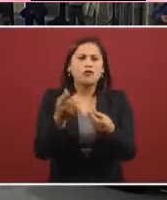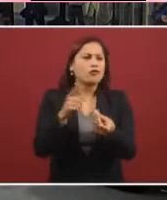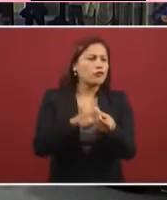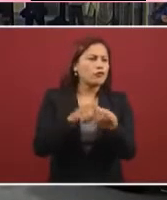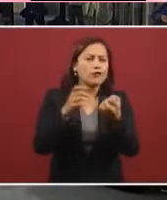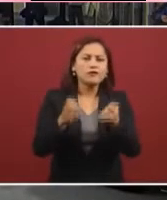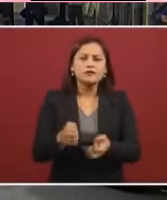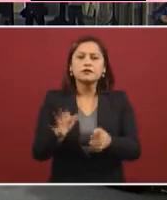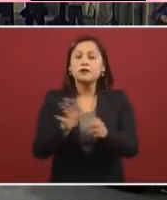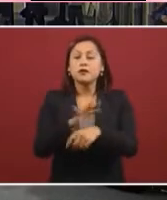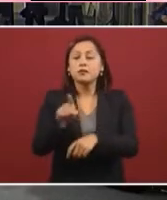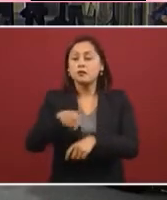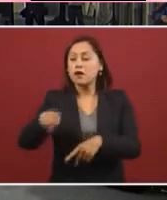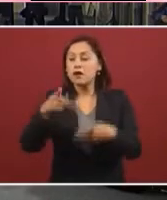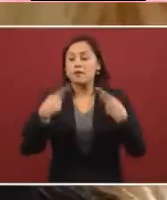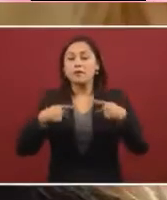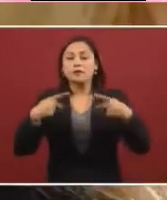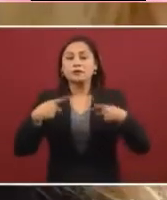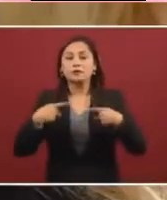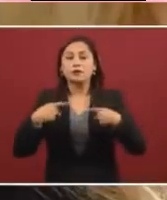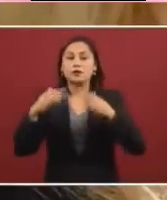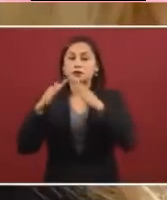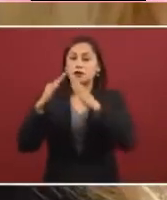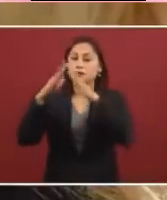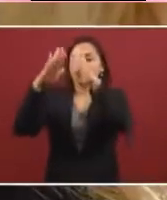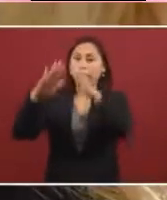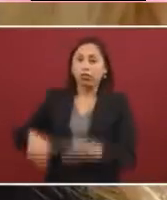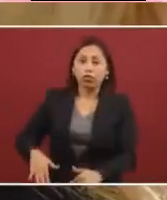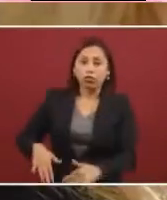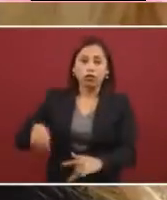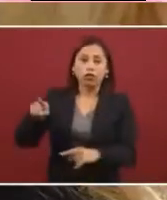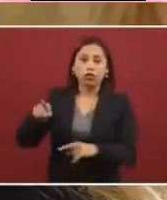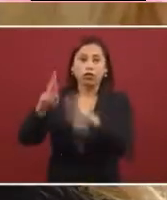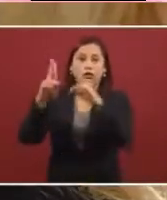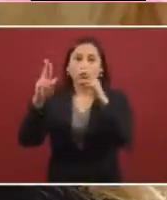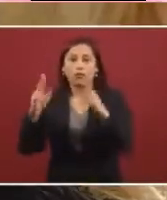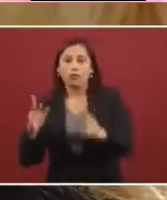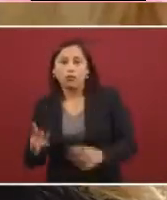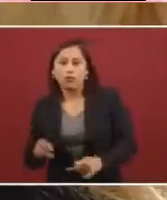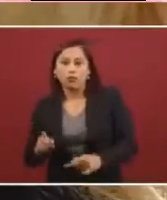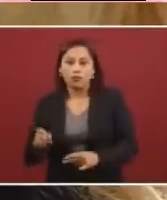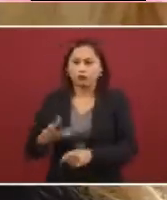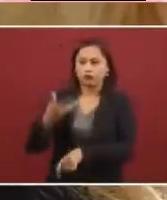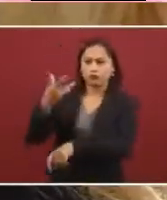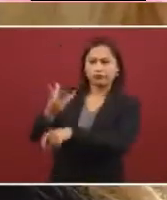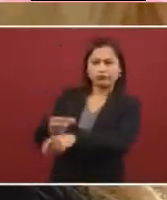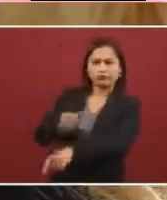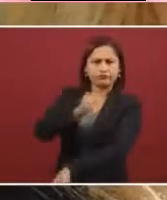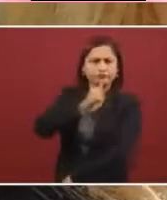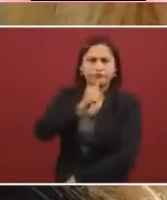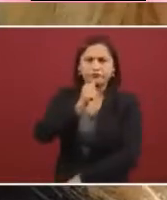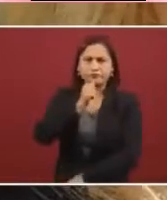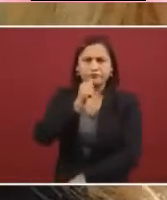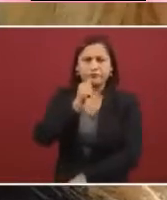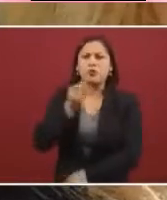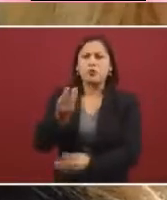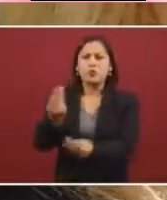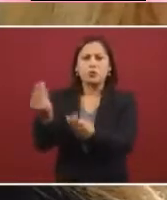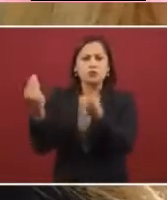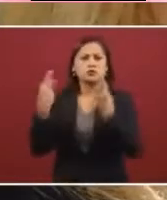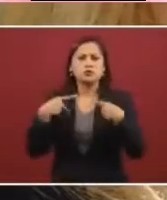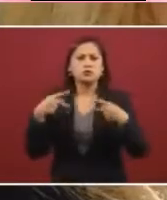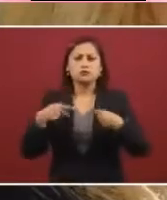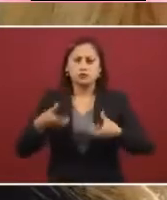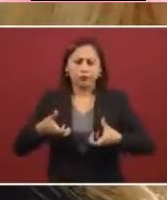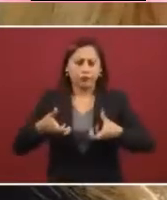lost their homes, their property, they still have not been reconstructed. And some